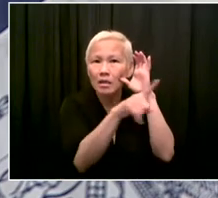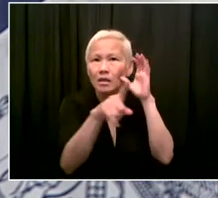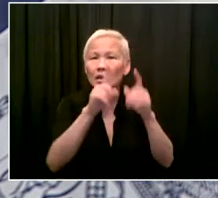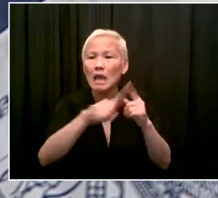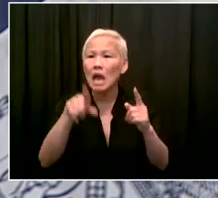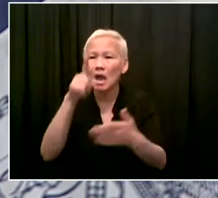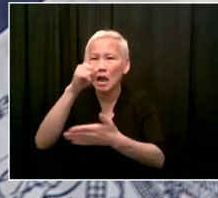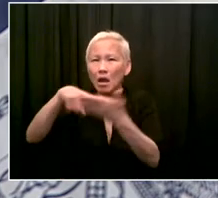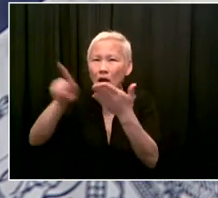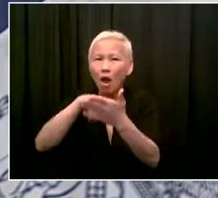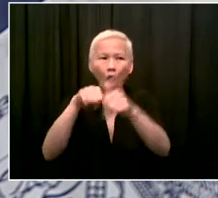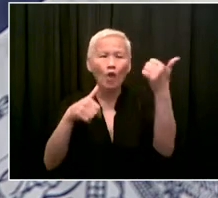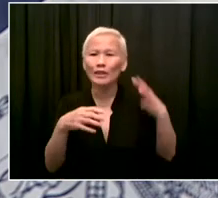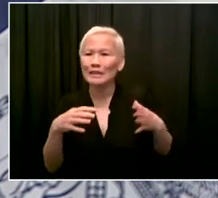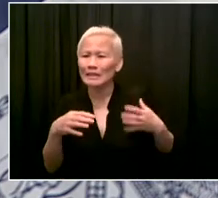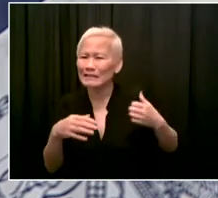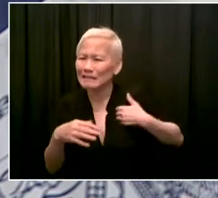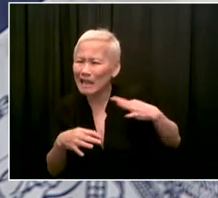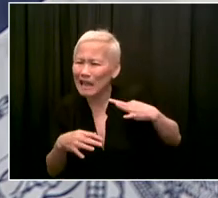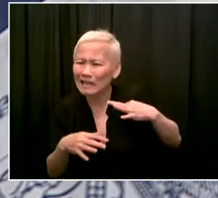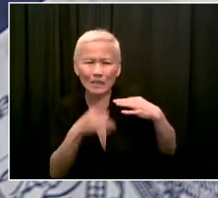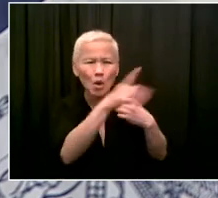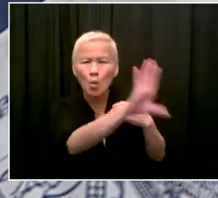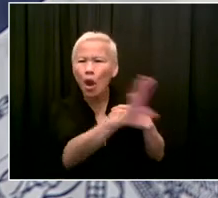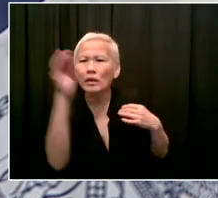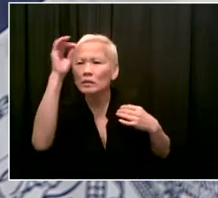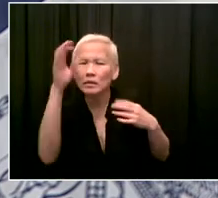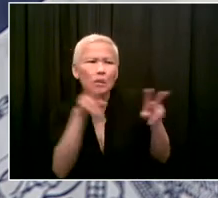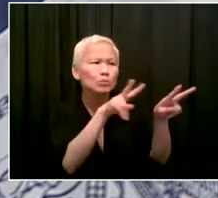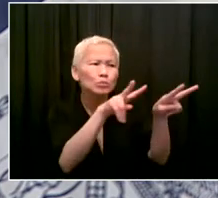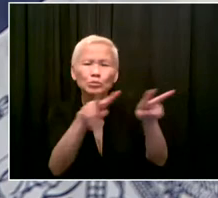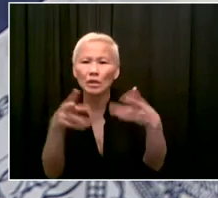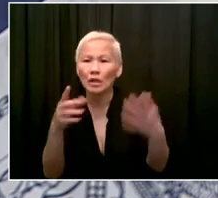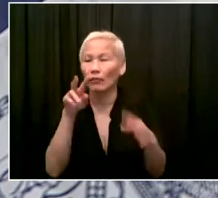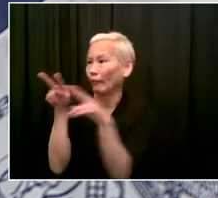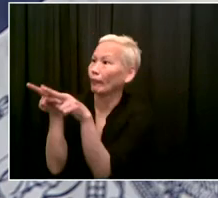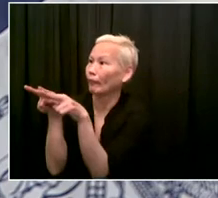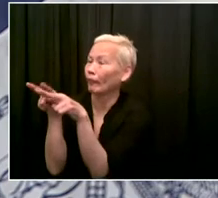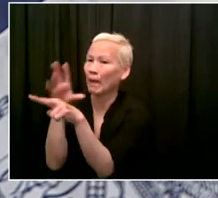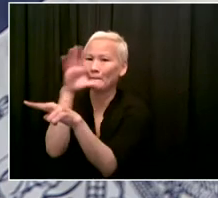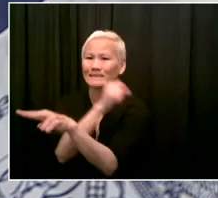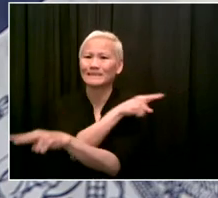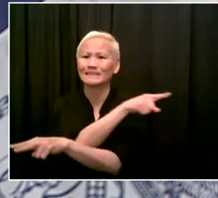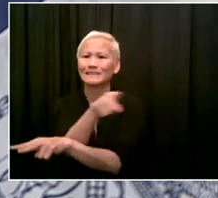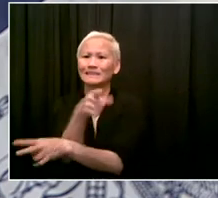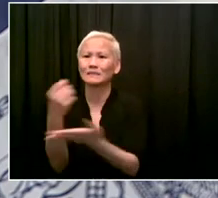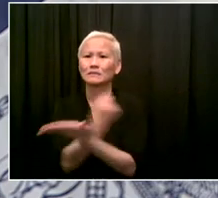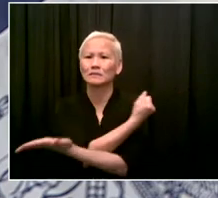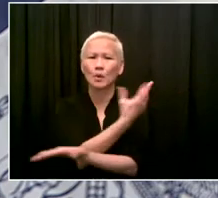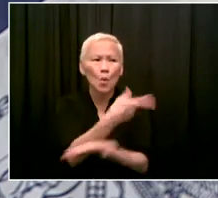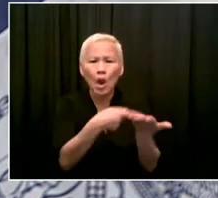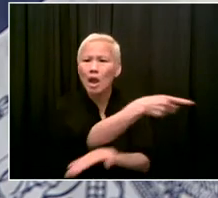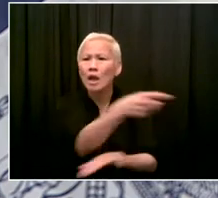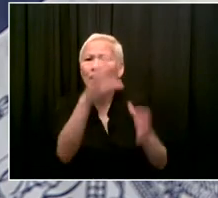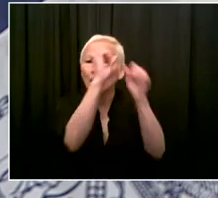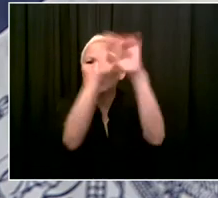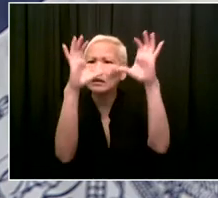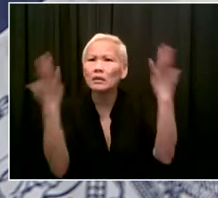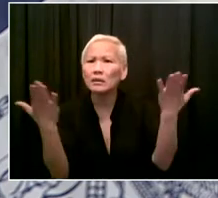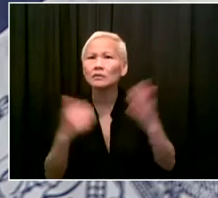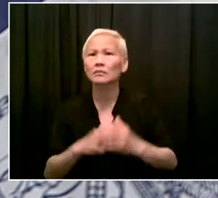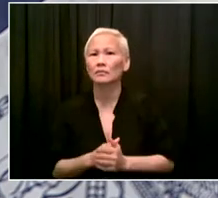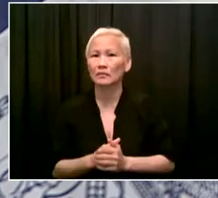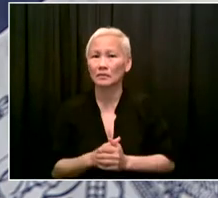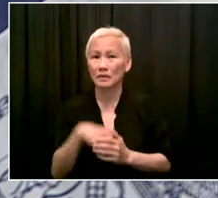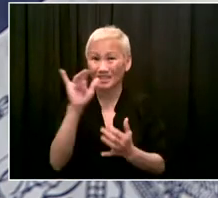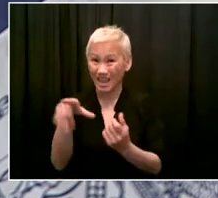not seen the tweet, so I don't want to refer to that specifically. I want to make a broader point, Michael. I appreciate the question. I think the big reality here is